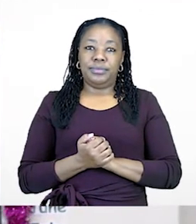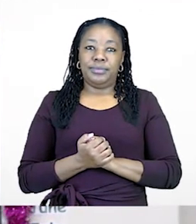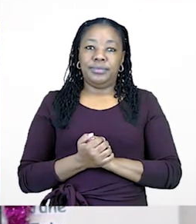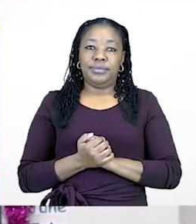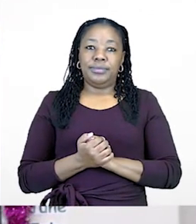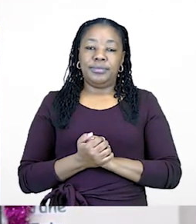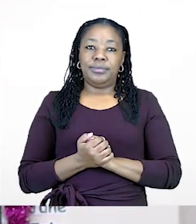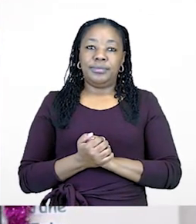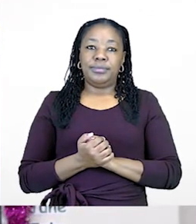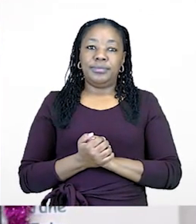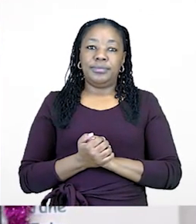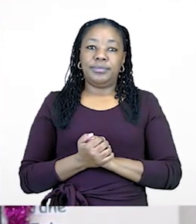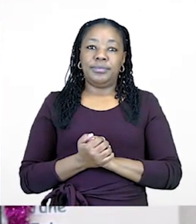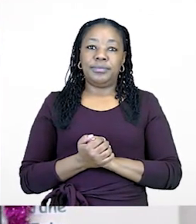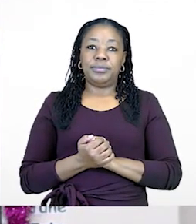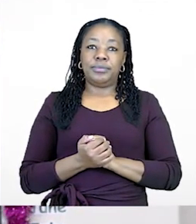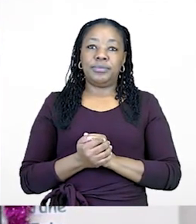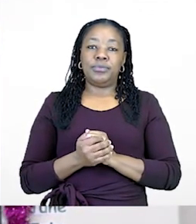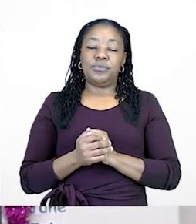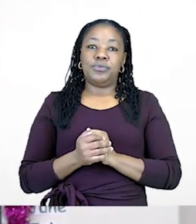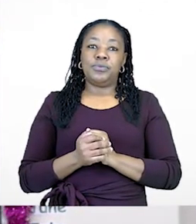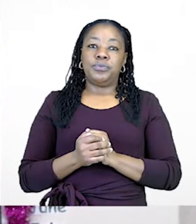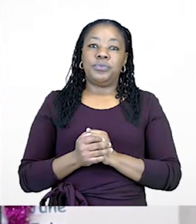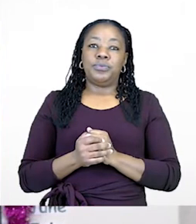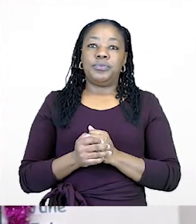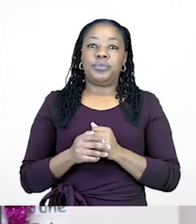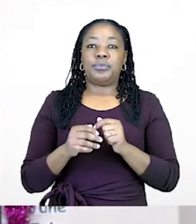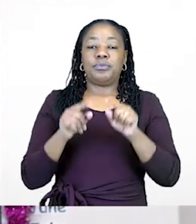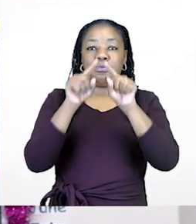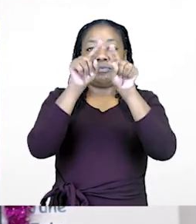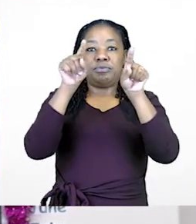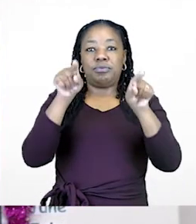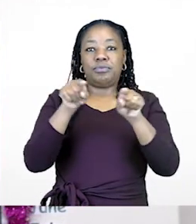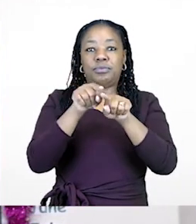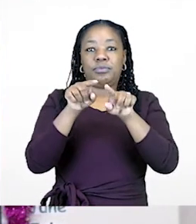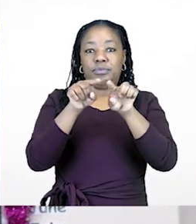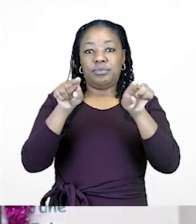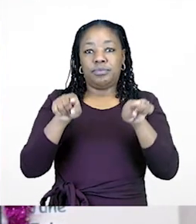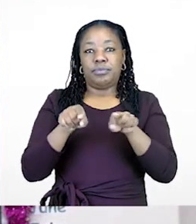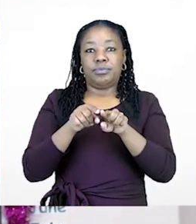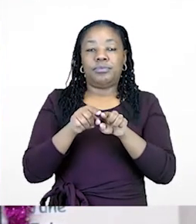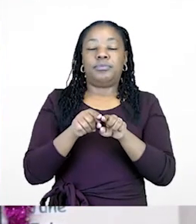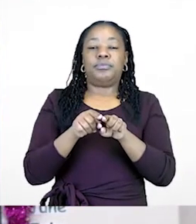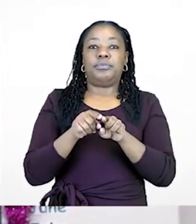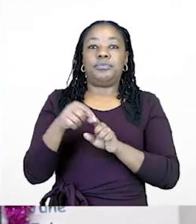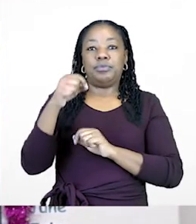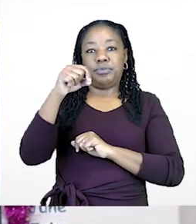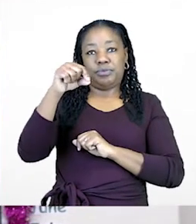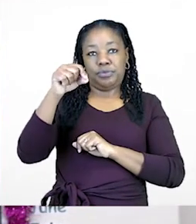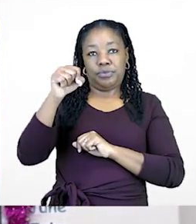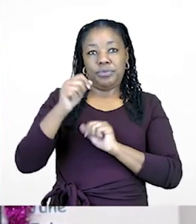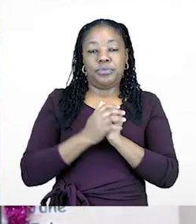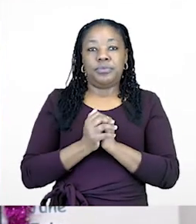to try and draw it in the blocks. Remember, in your booklet, there are 2 blocks, and I'm going to show you how you're going to do it.